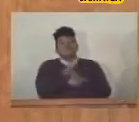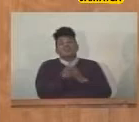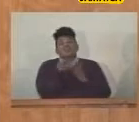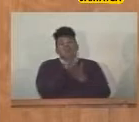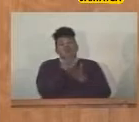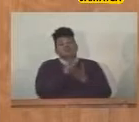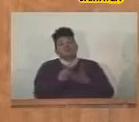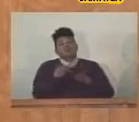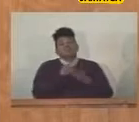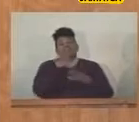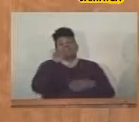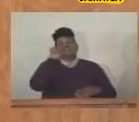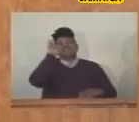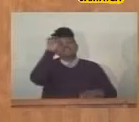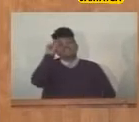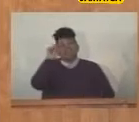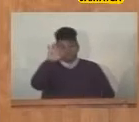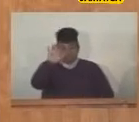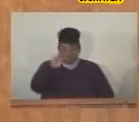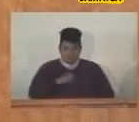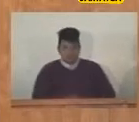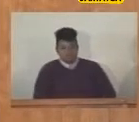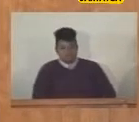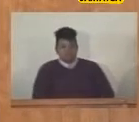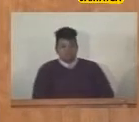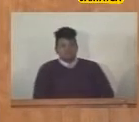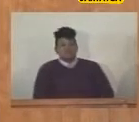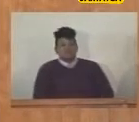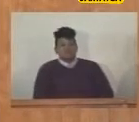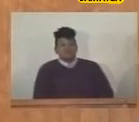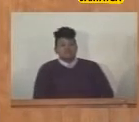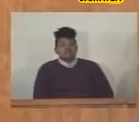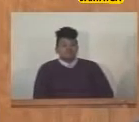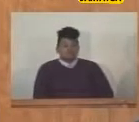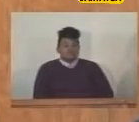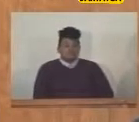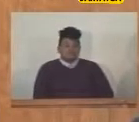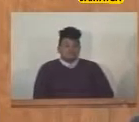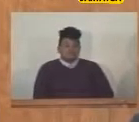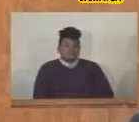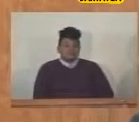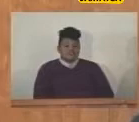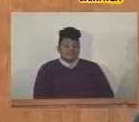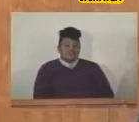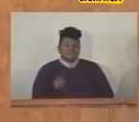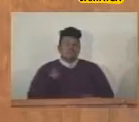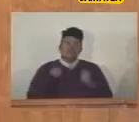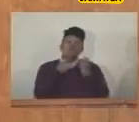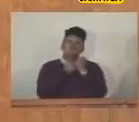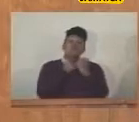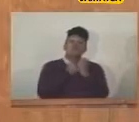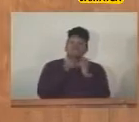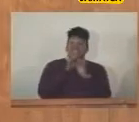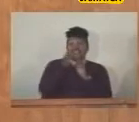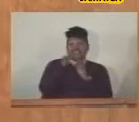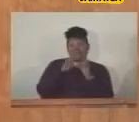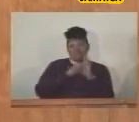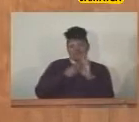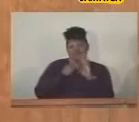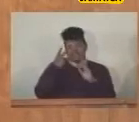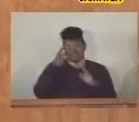James. However, my support for the extension must not be seen as a